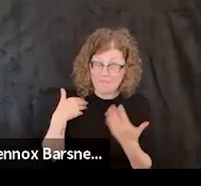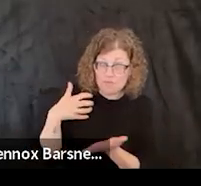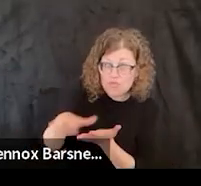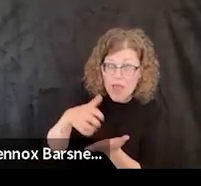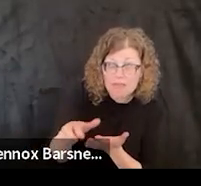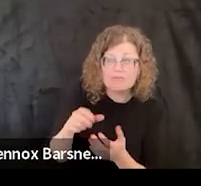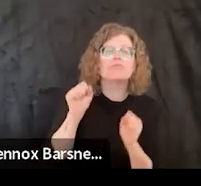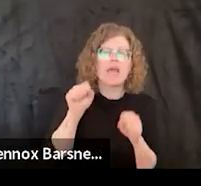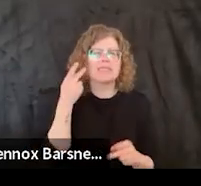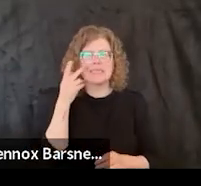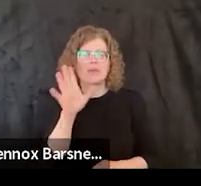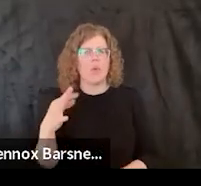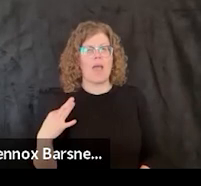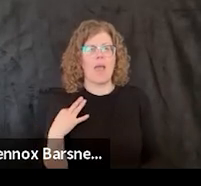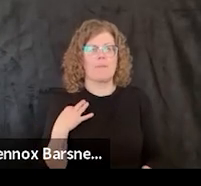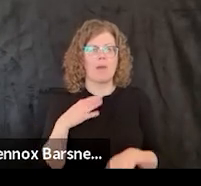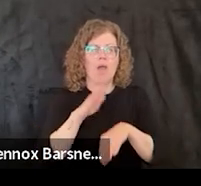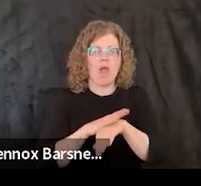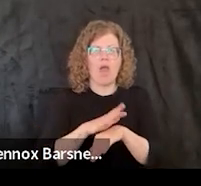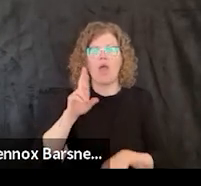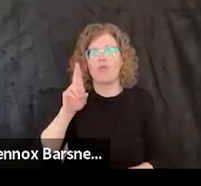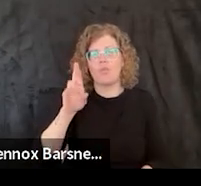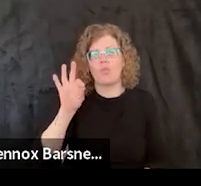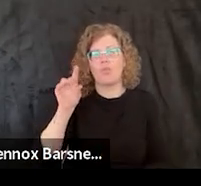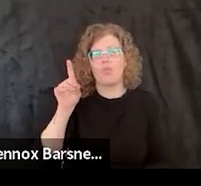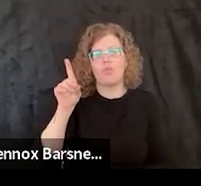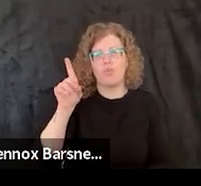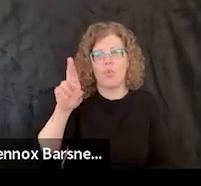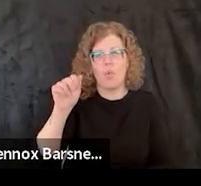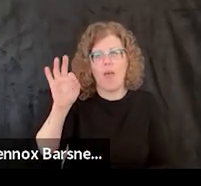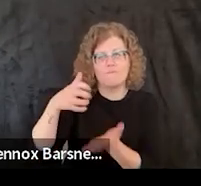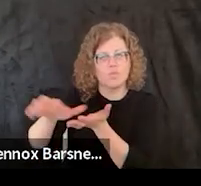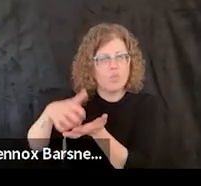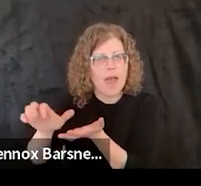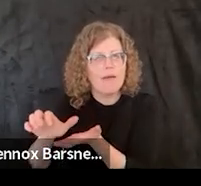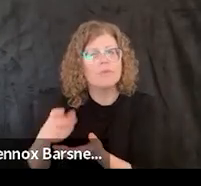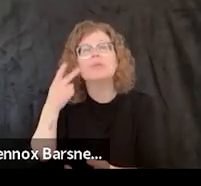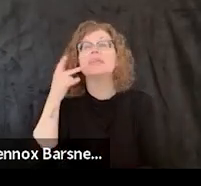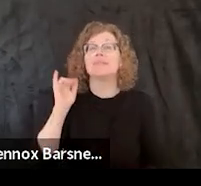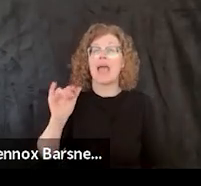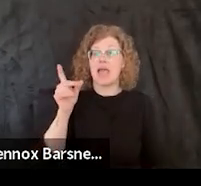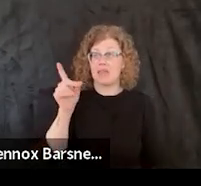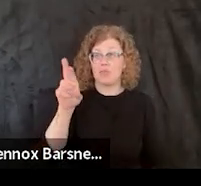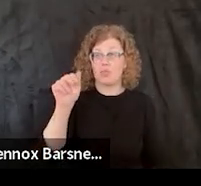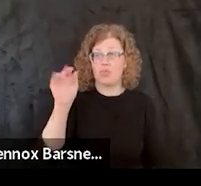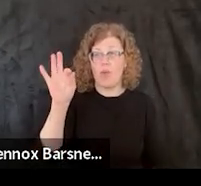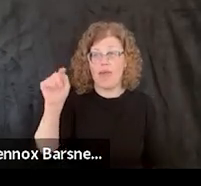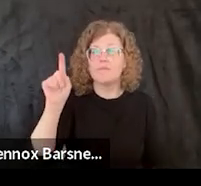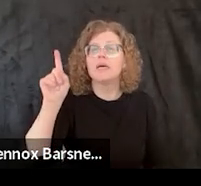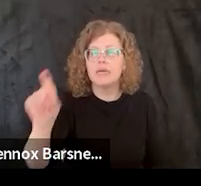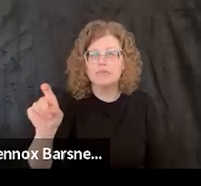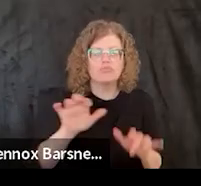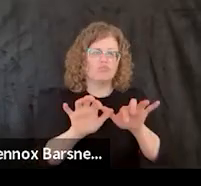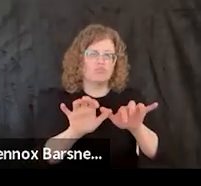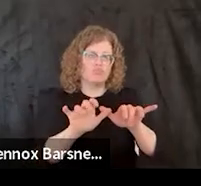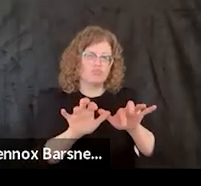the Drafts tab of the homepage when you log into your account. When you've completed your application or might